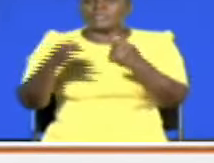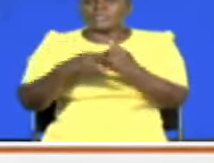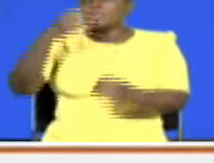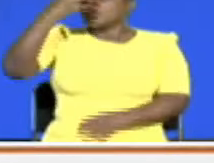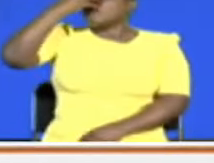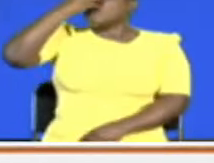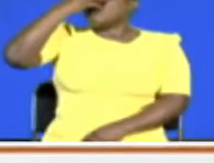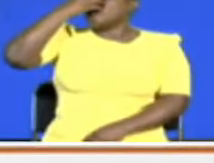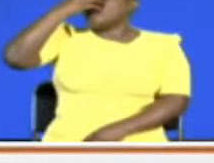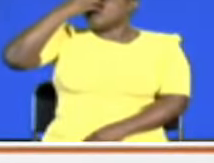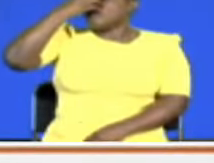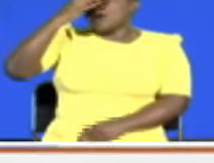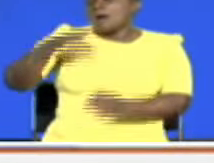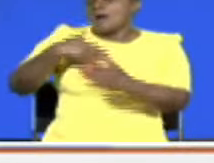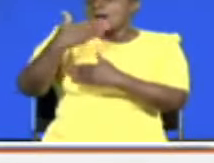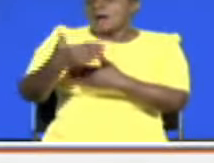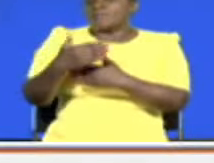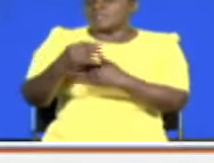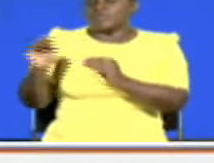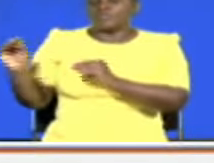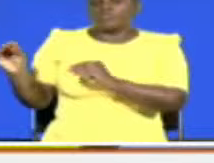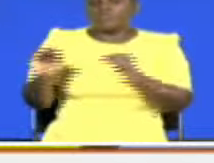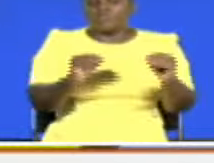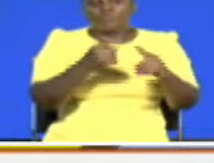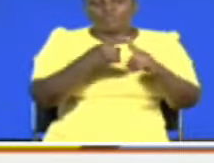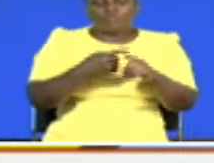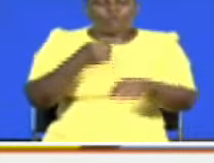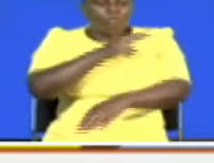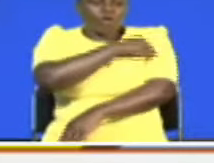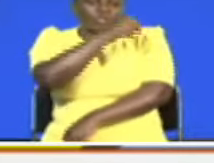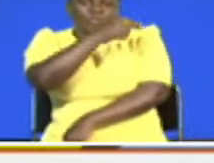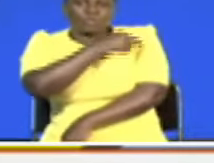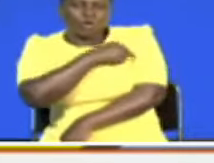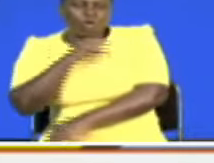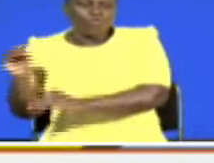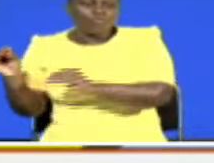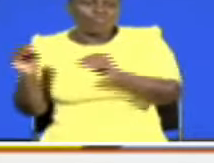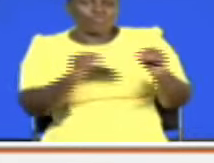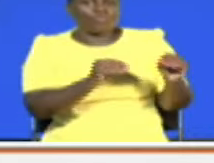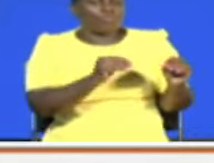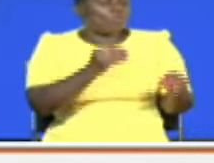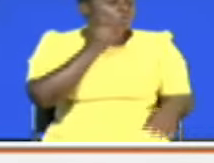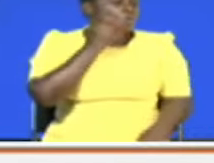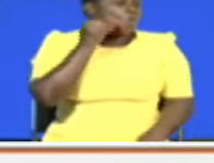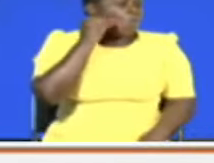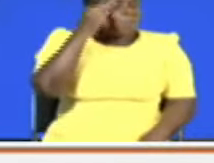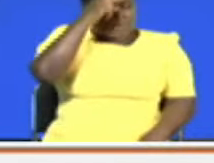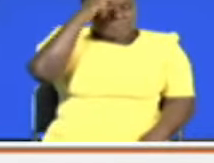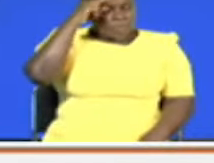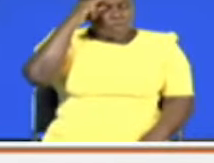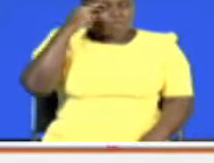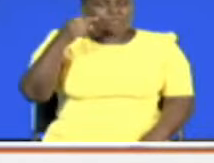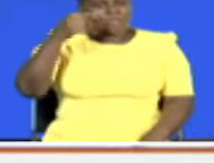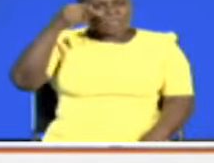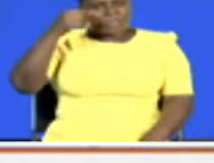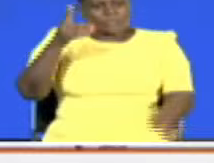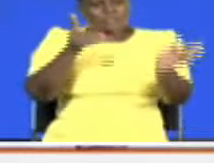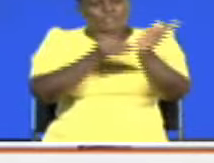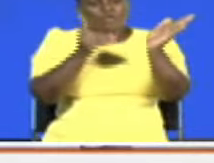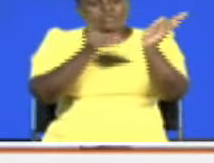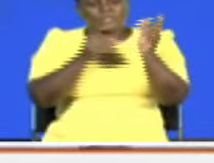oxygen support, after being forced to transfer her from Isiolo Referral Hospital to their home due to the ongoing medic